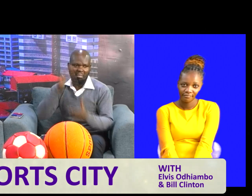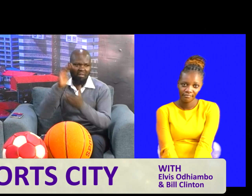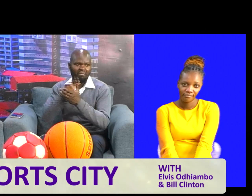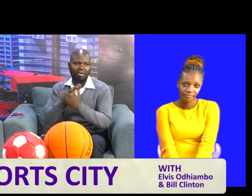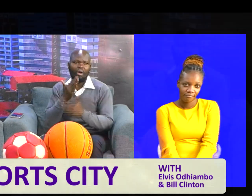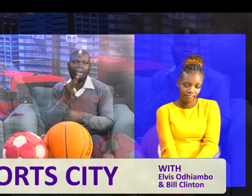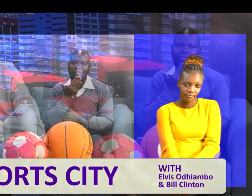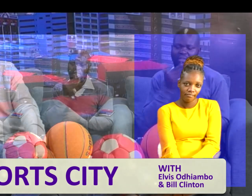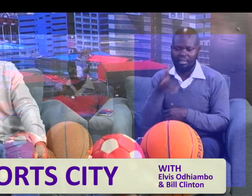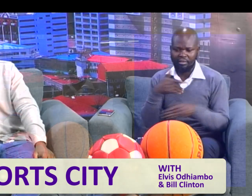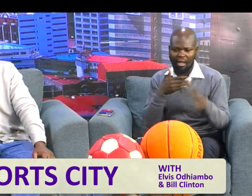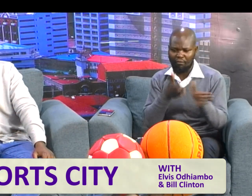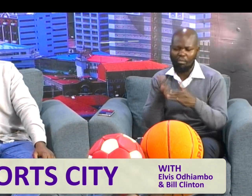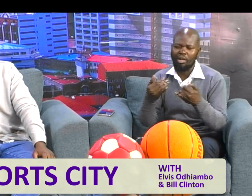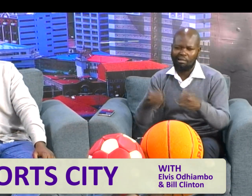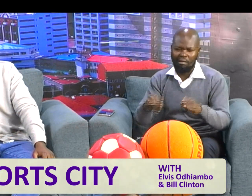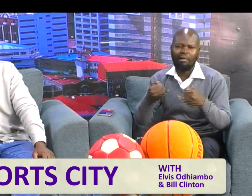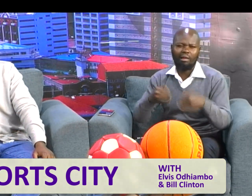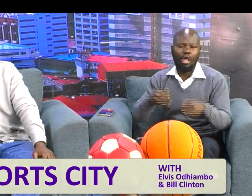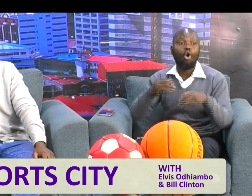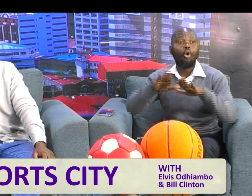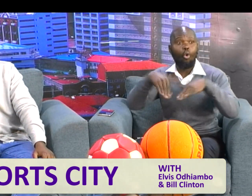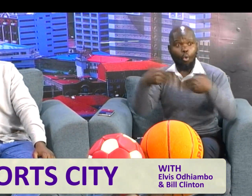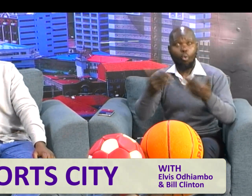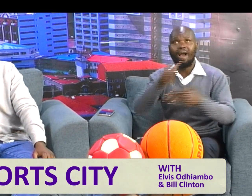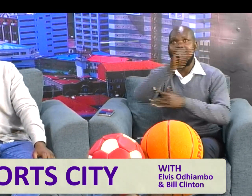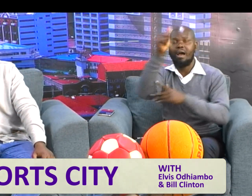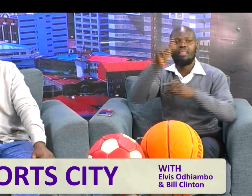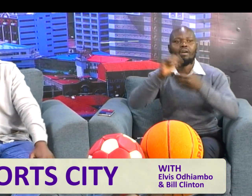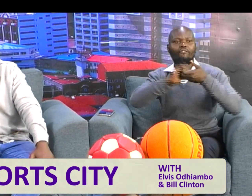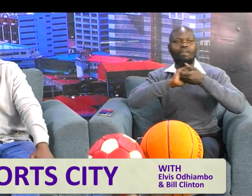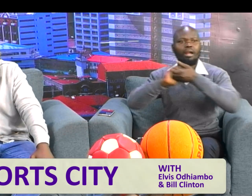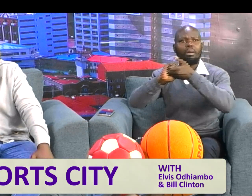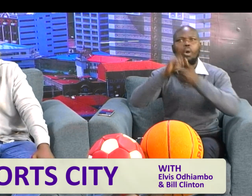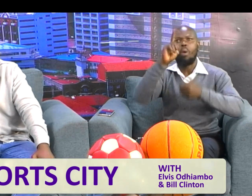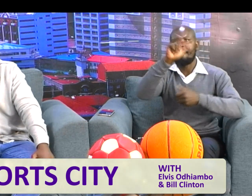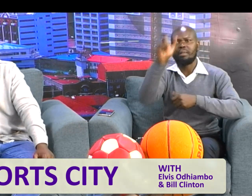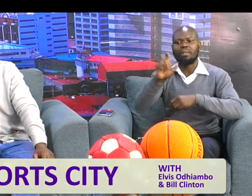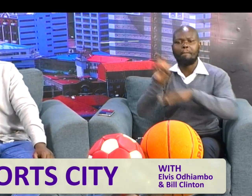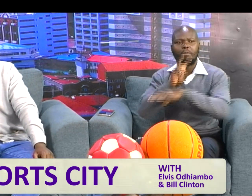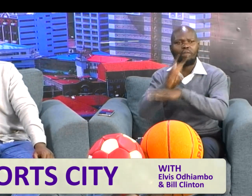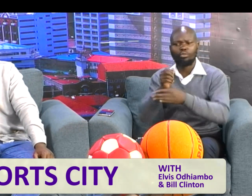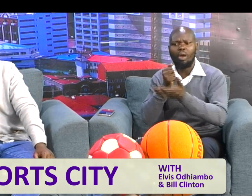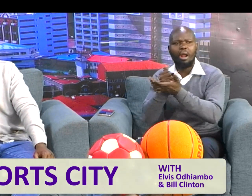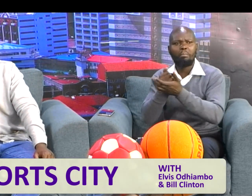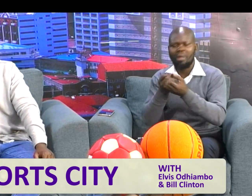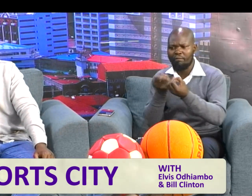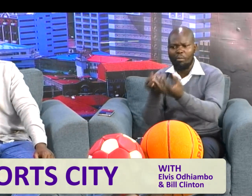Thank you so much, Bill, for that insight. I believe AFC right now have an opportunity to try, or